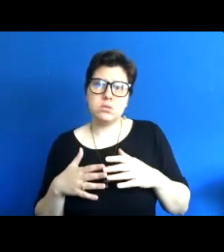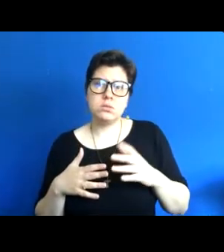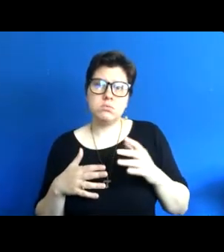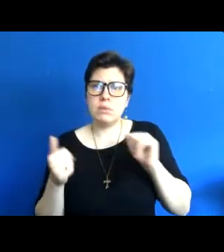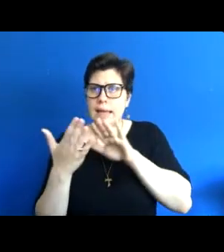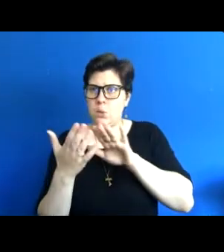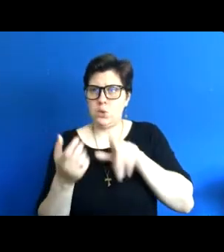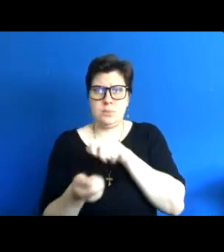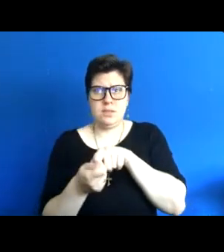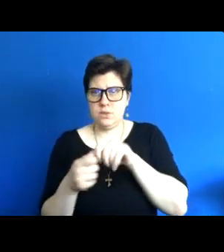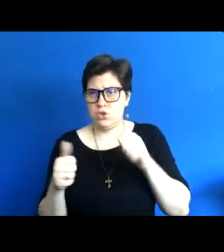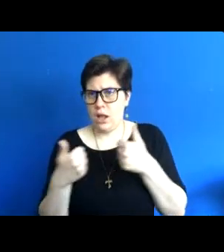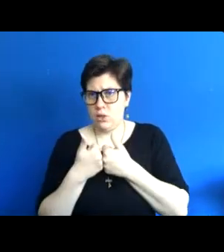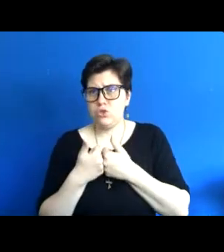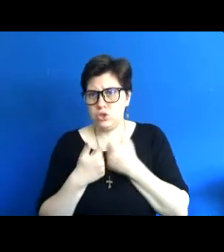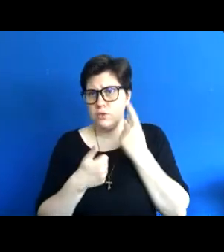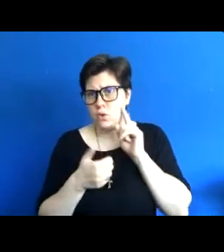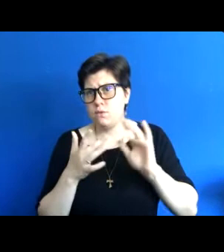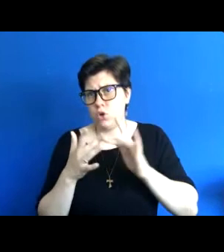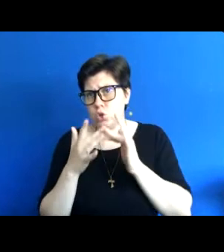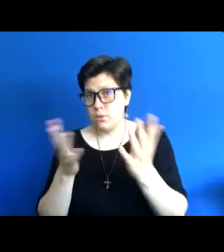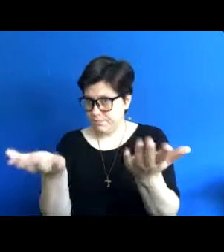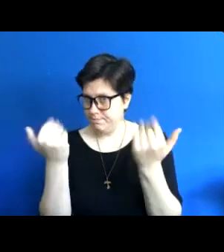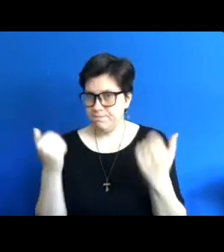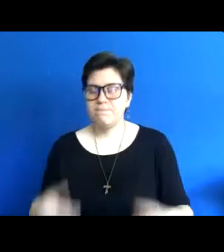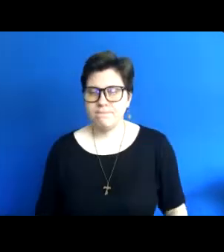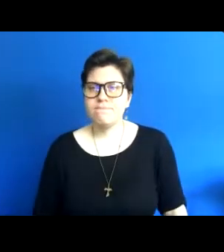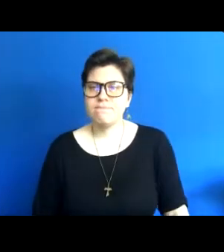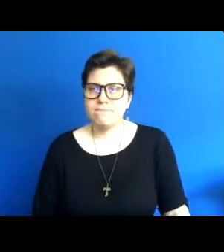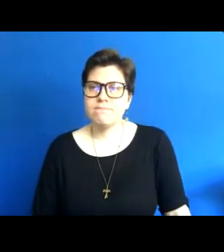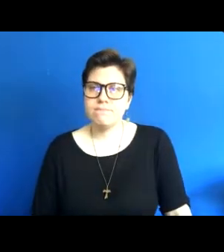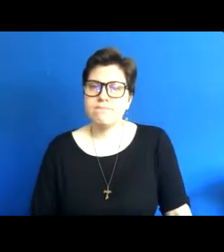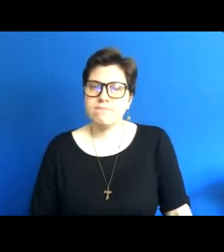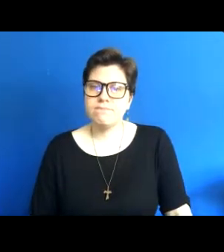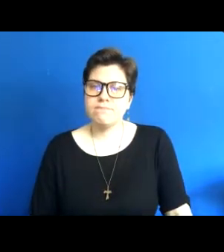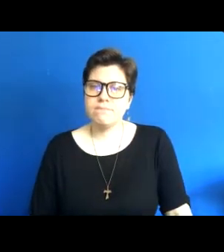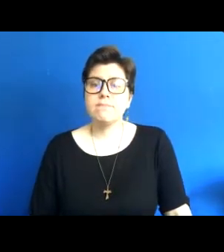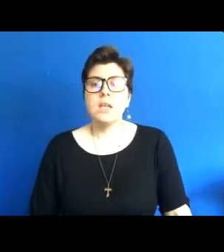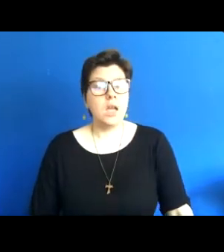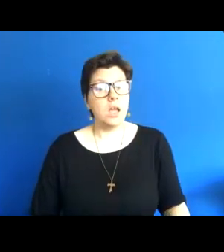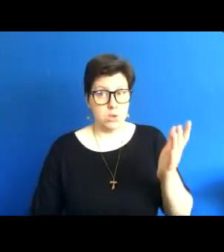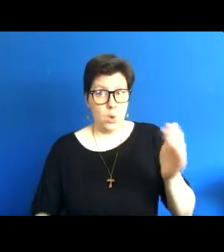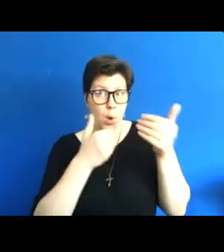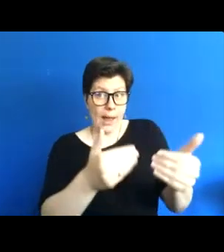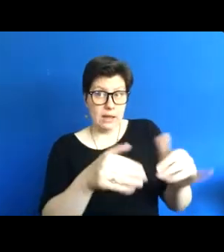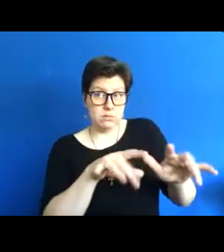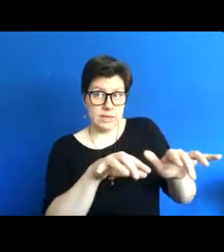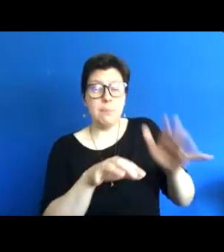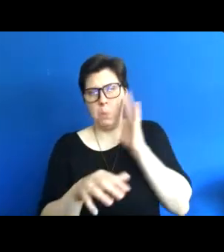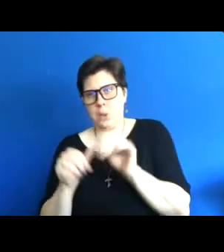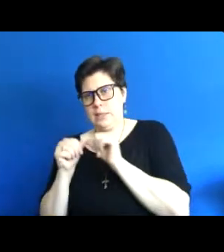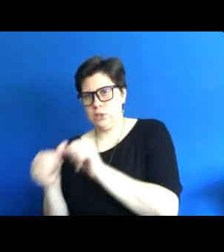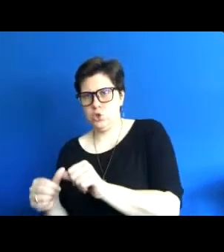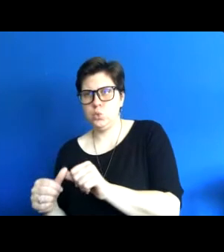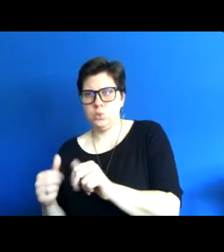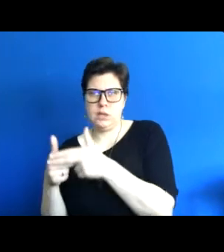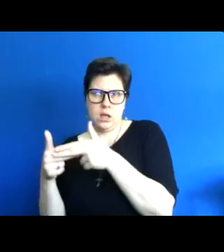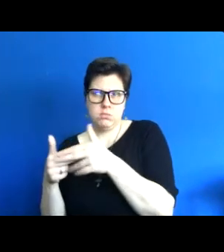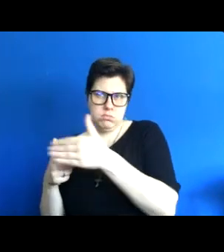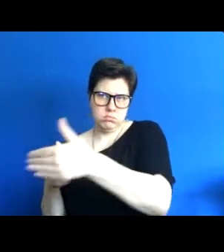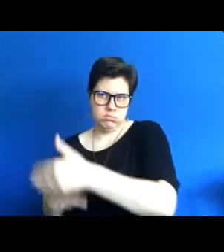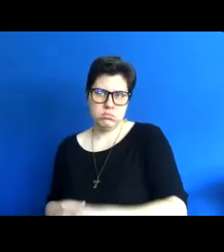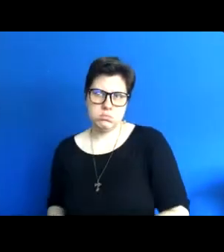specific challenge with a virtual format. But let's continue on, but please, we want everyone to go ahead